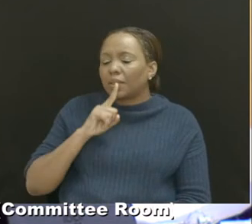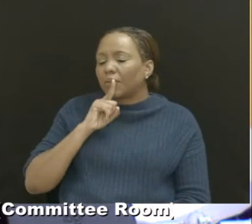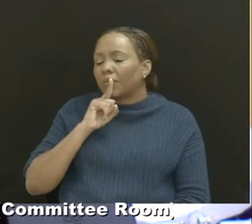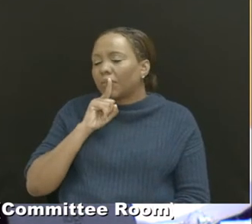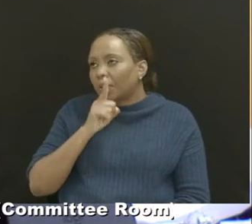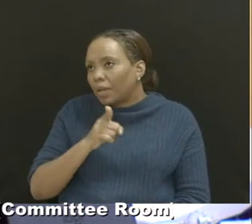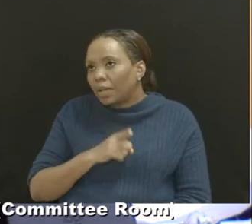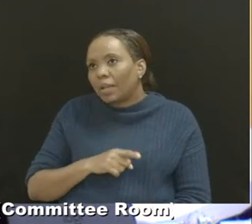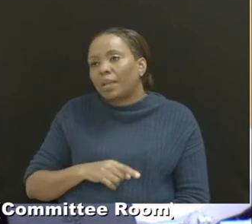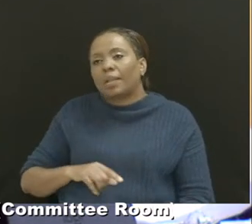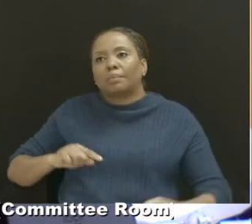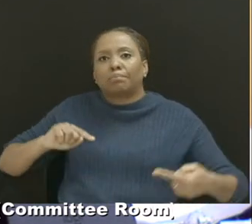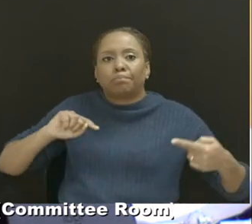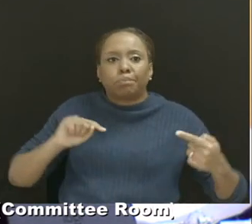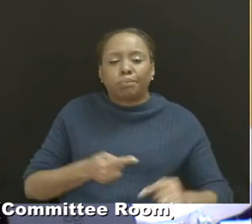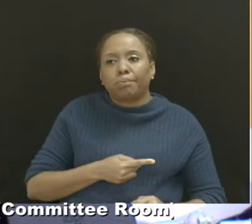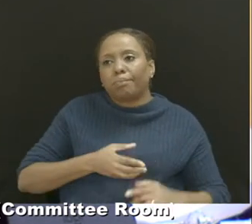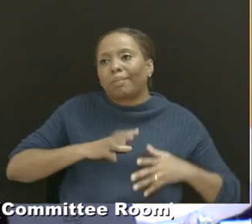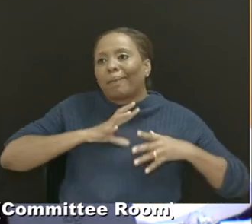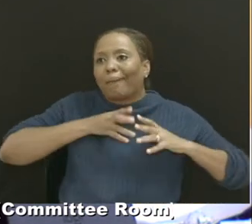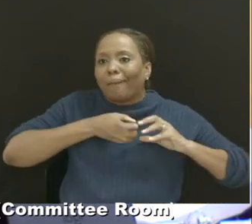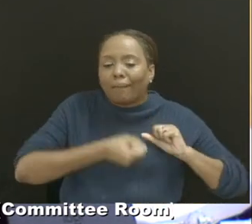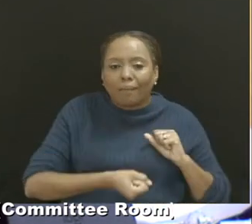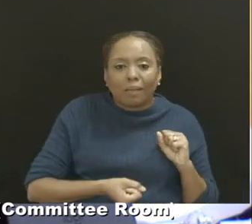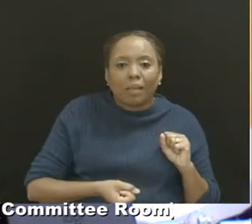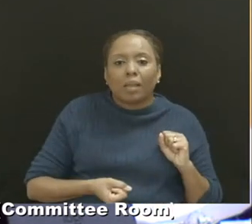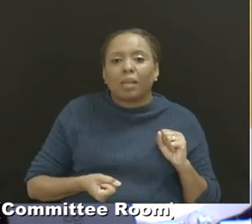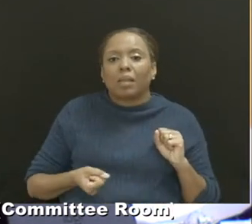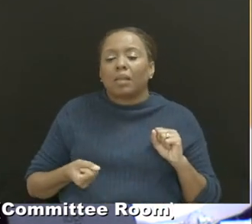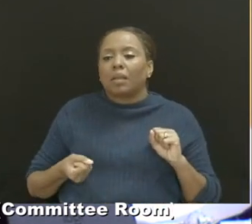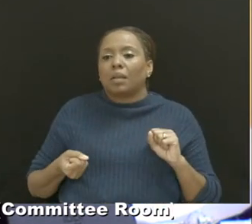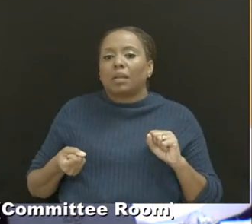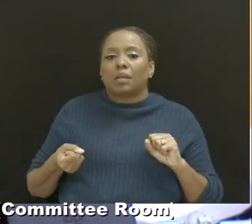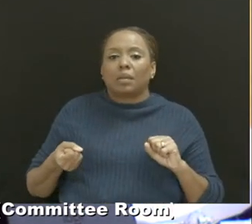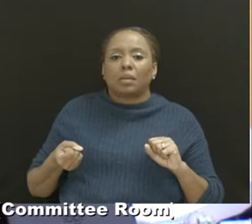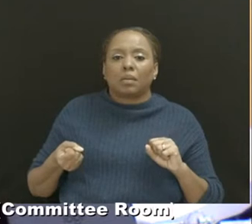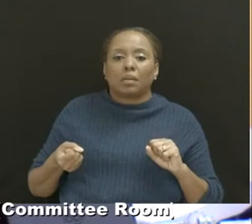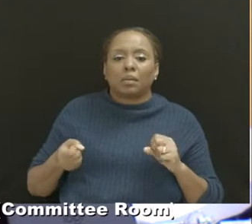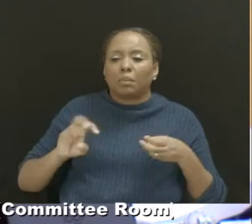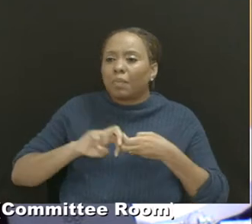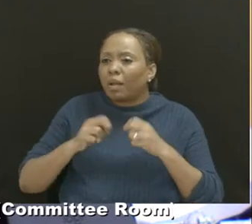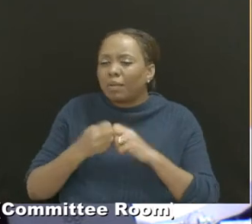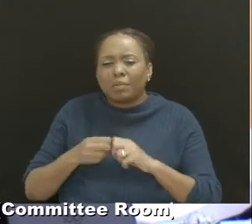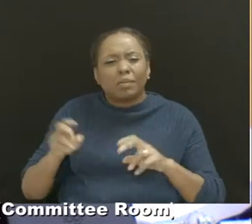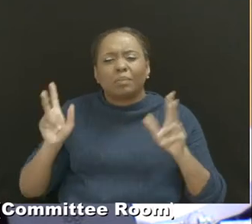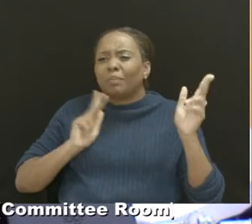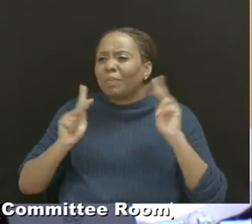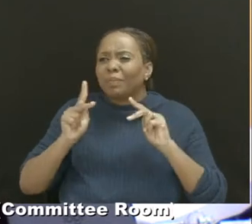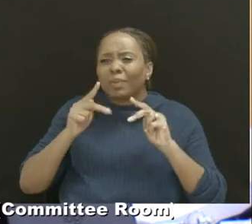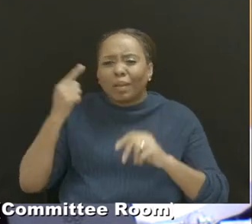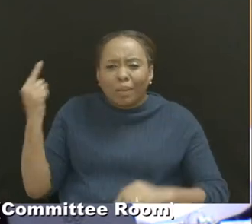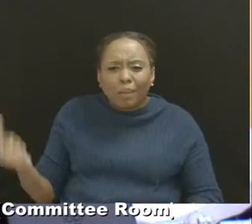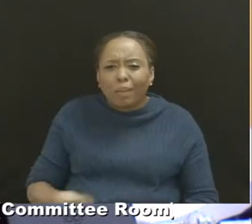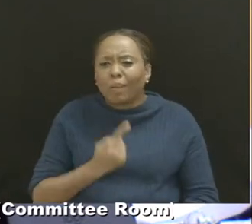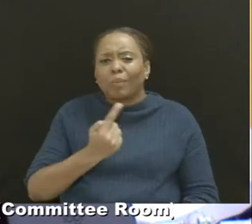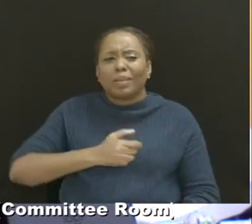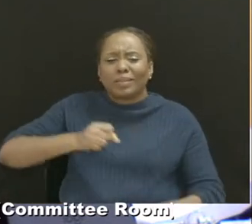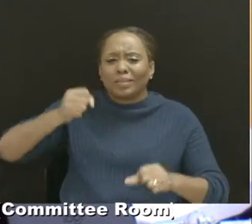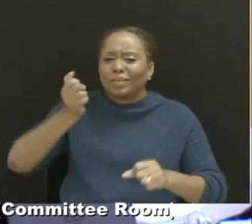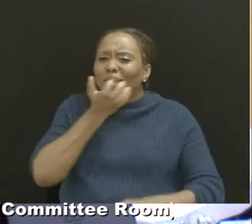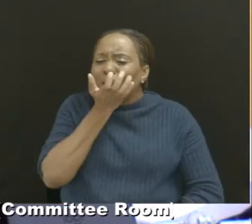present, have had with the issue of illegal dumping and the whole issue of